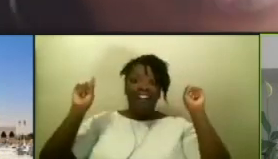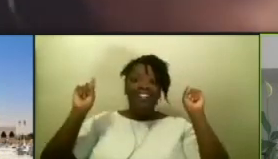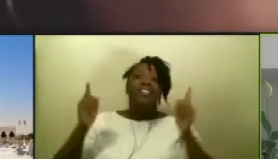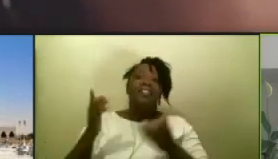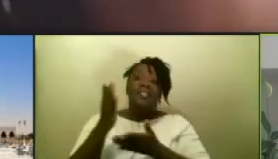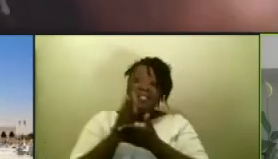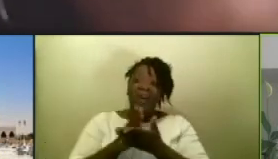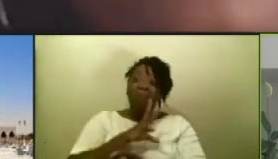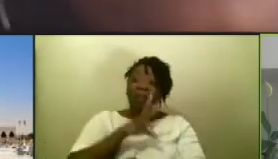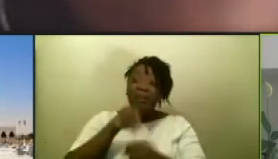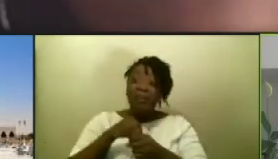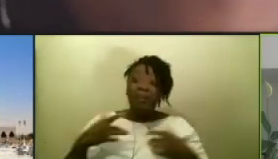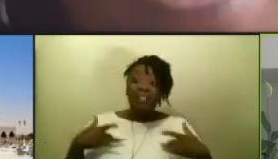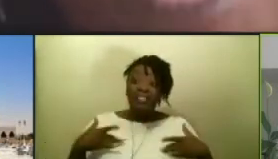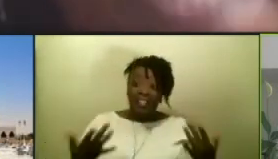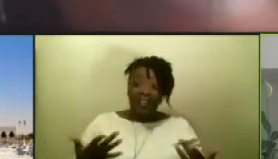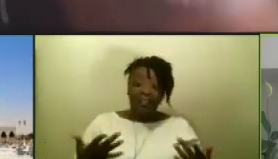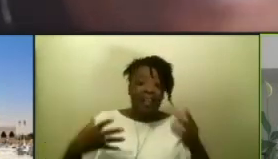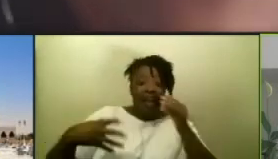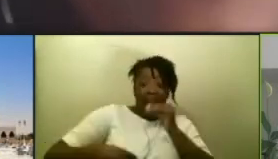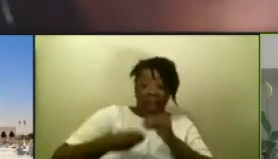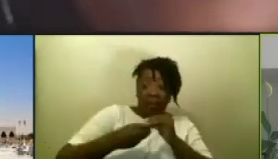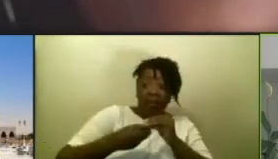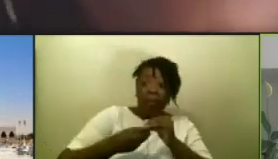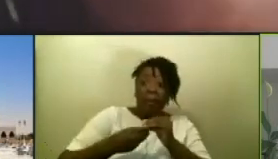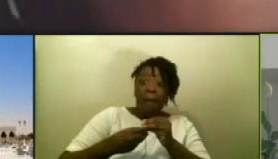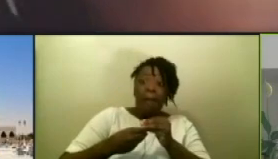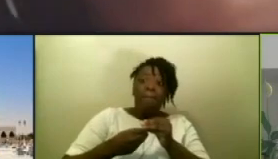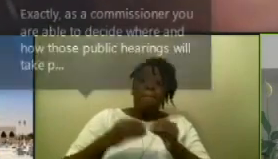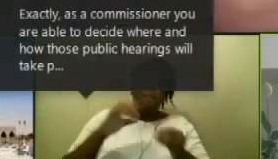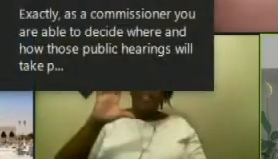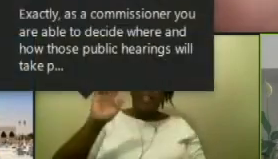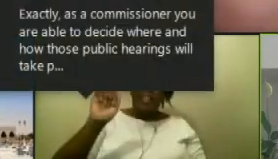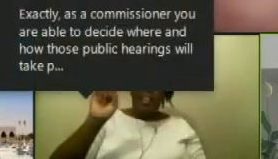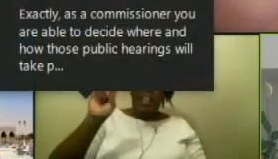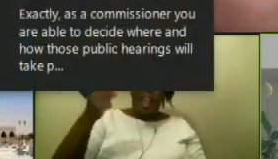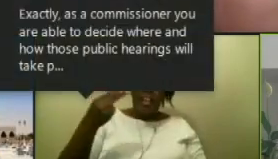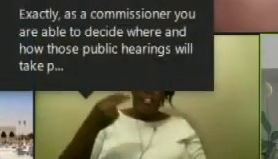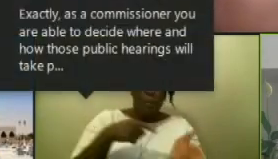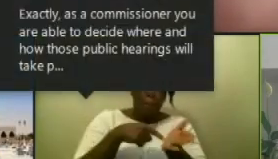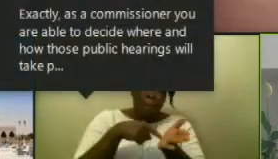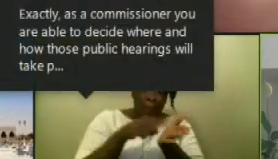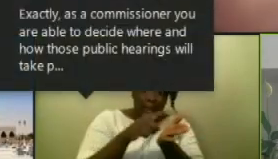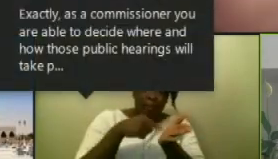Provisions include additional cash payments and specifically